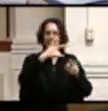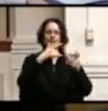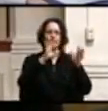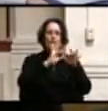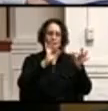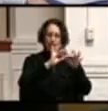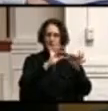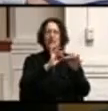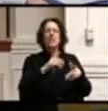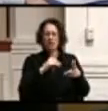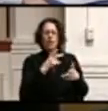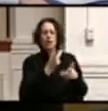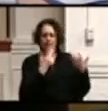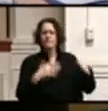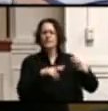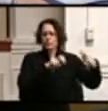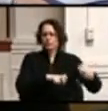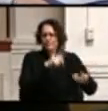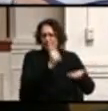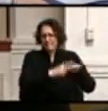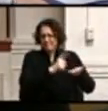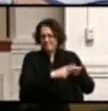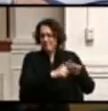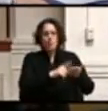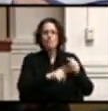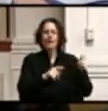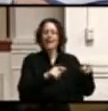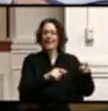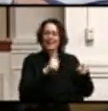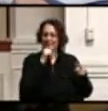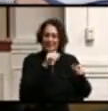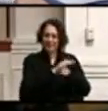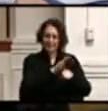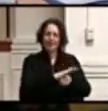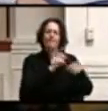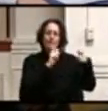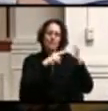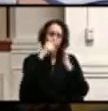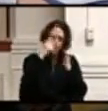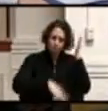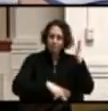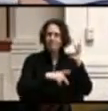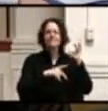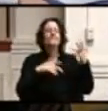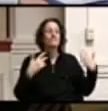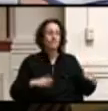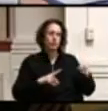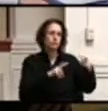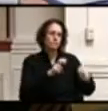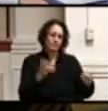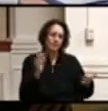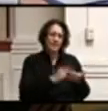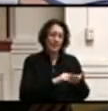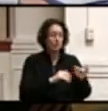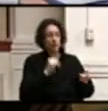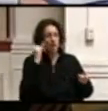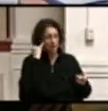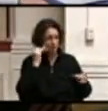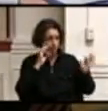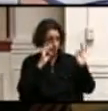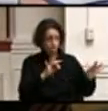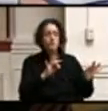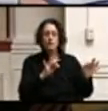with them about certain things, which Ray may or may not update you on that tonight. But all things holding true, we expect to go out to bid in